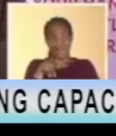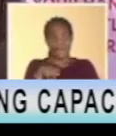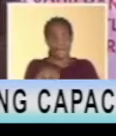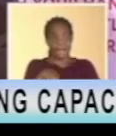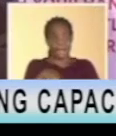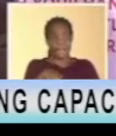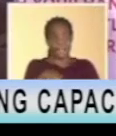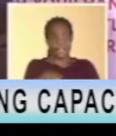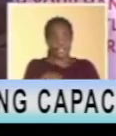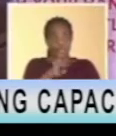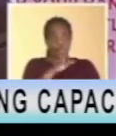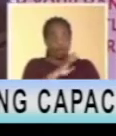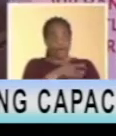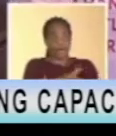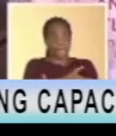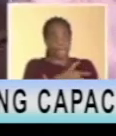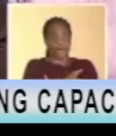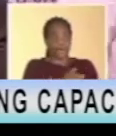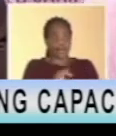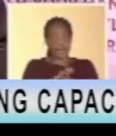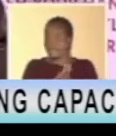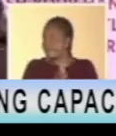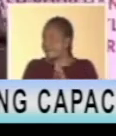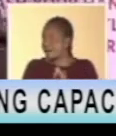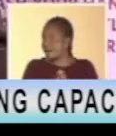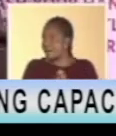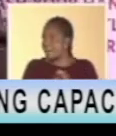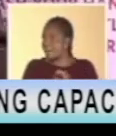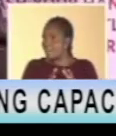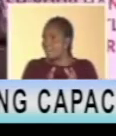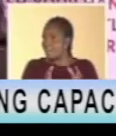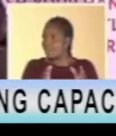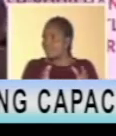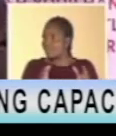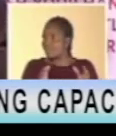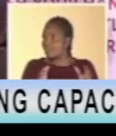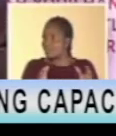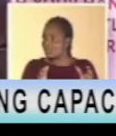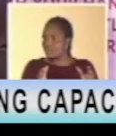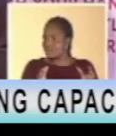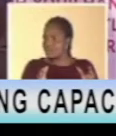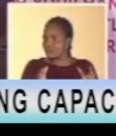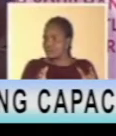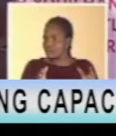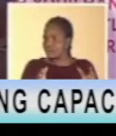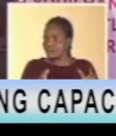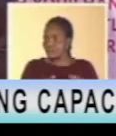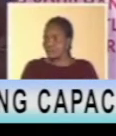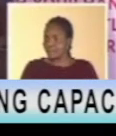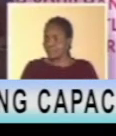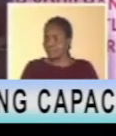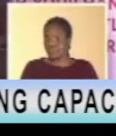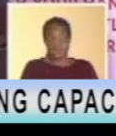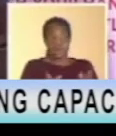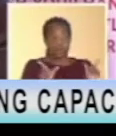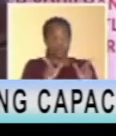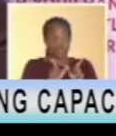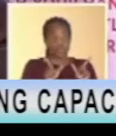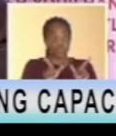has expanded its capacity and has now the following test sites: